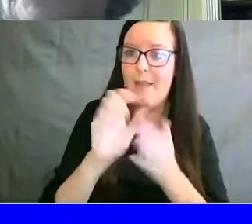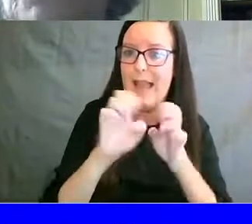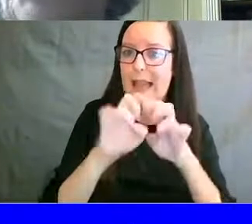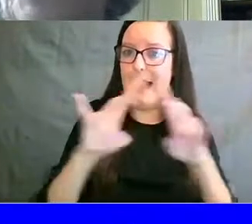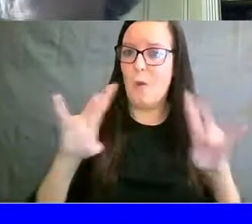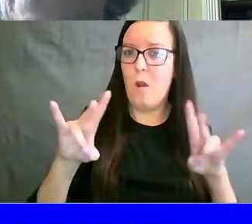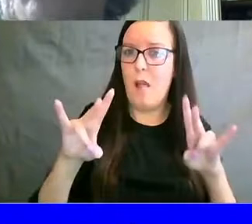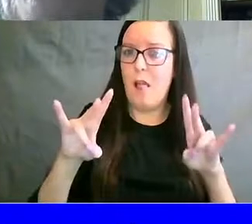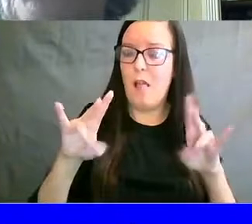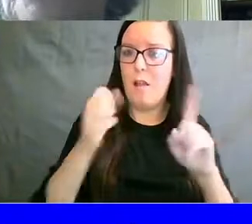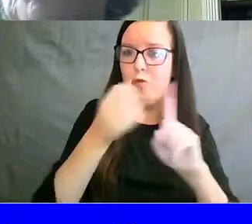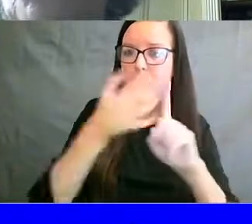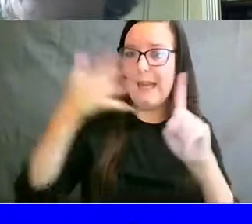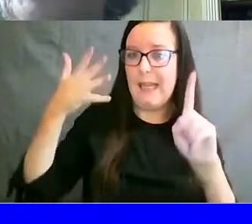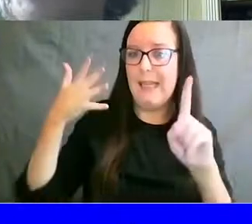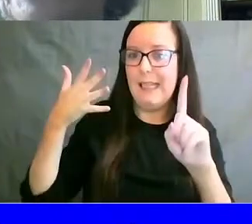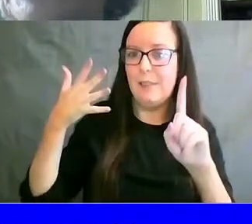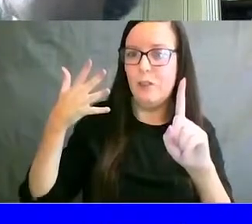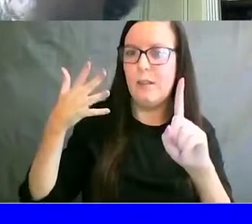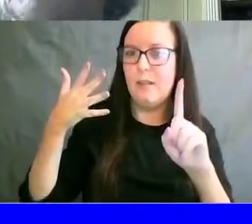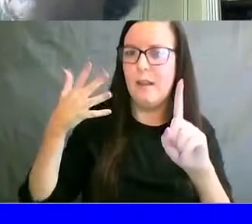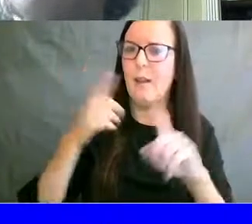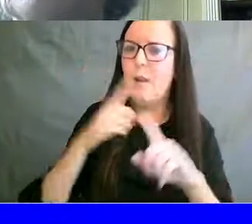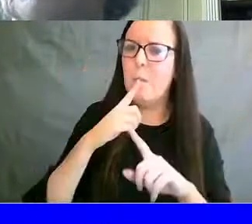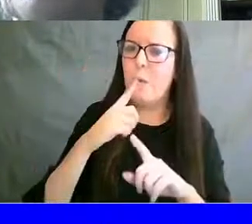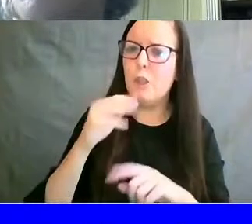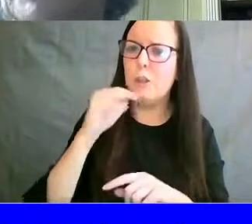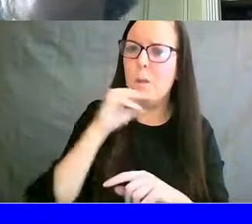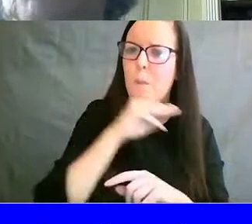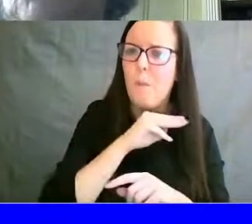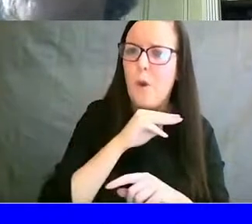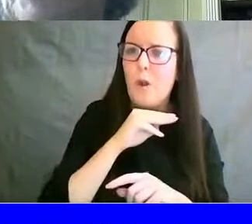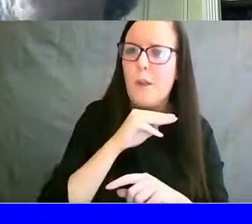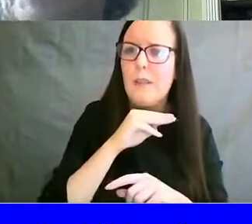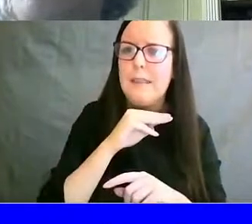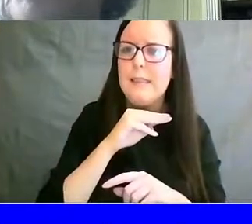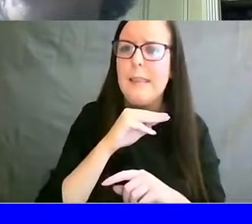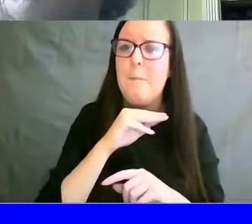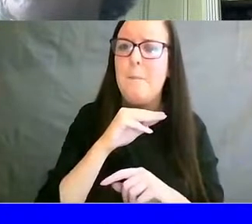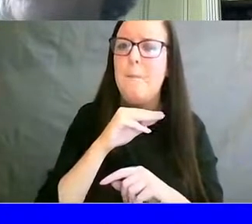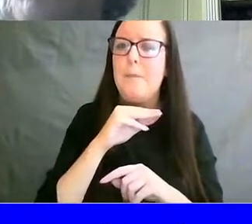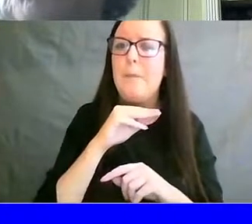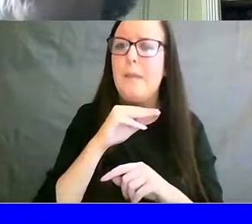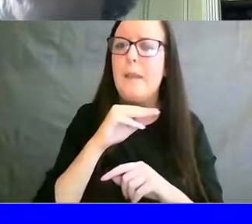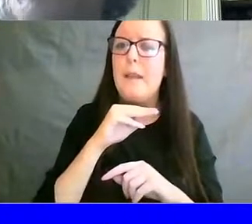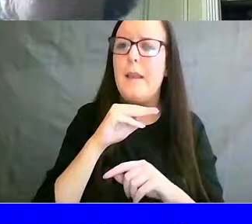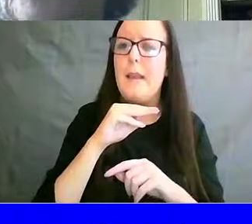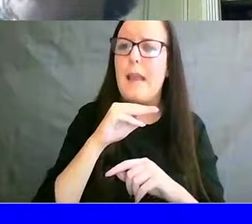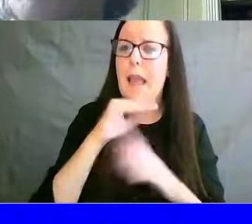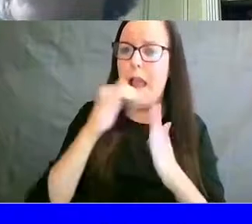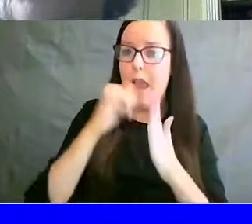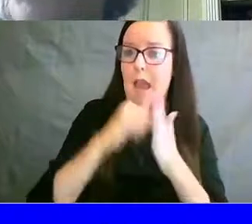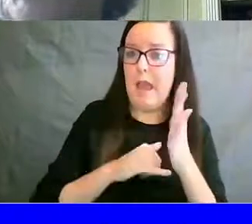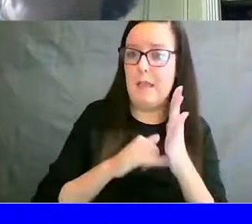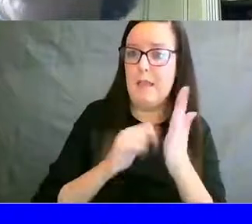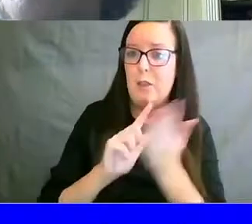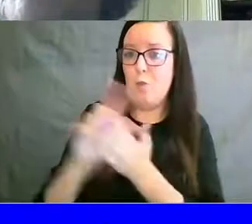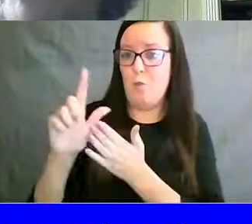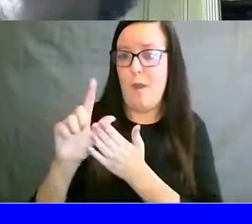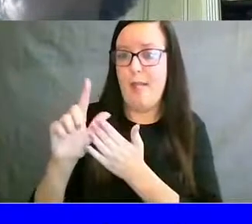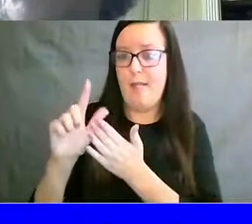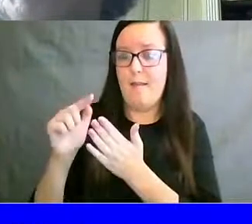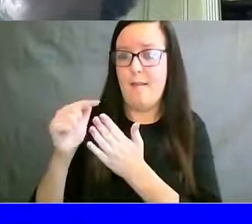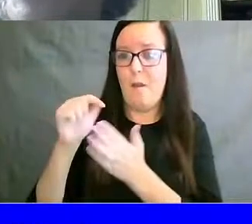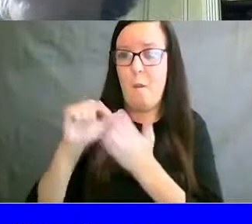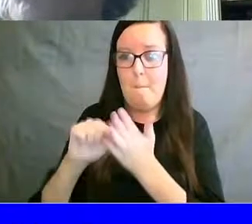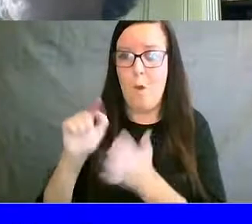question of equality, but very importantly at Article 12.4, it provides for appropriate and effective safeguards to